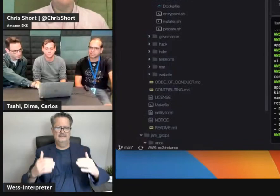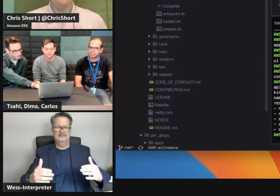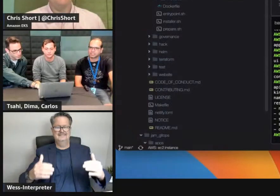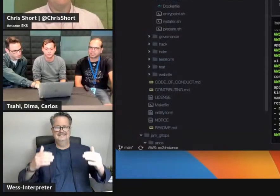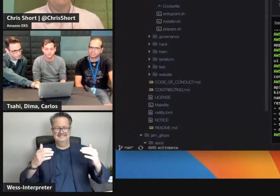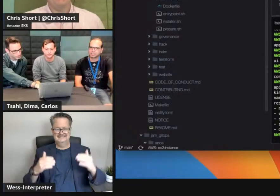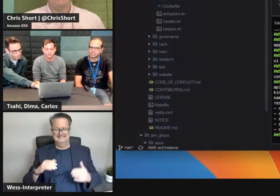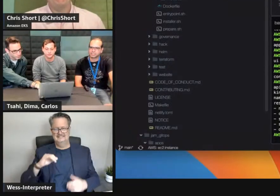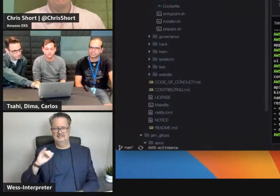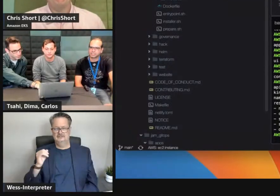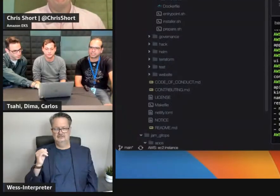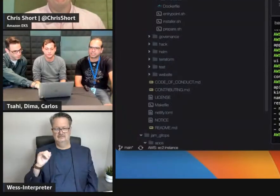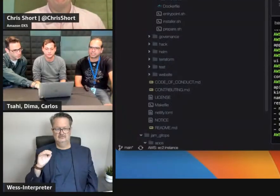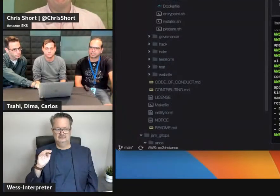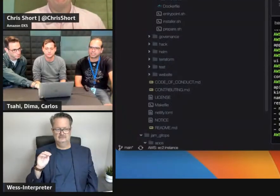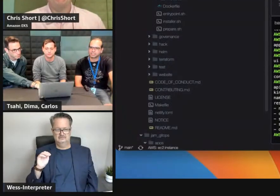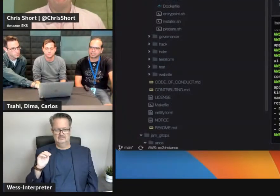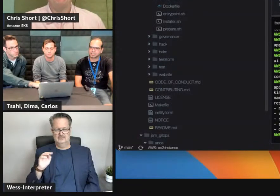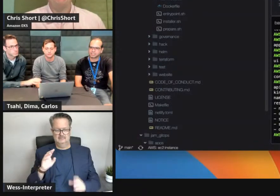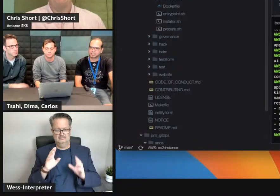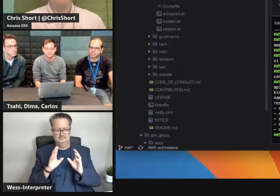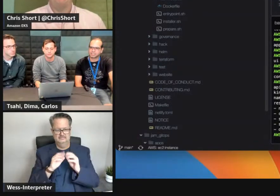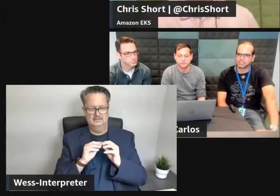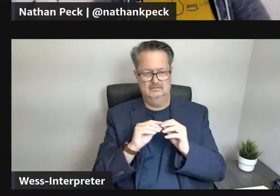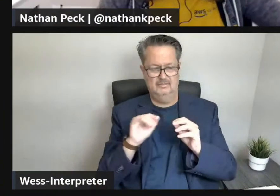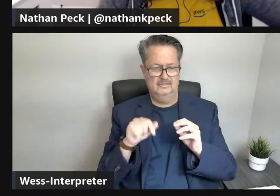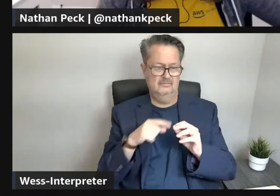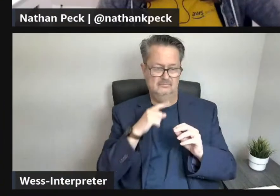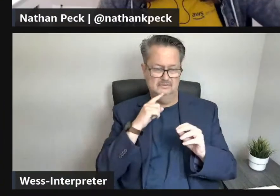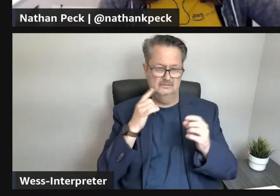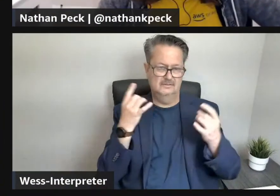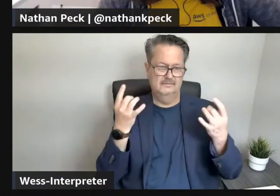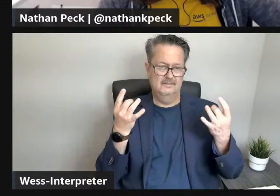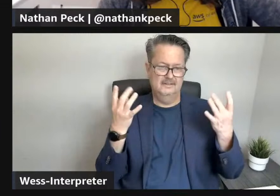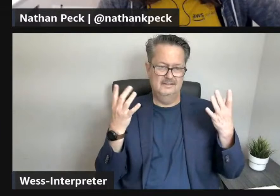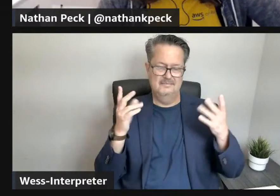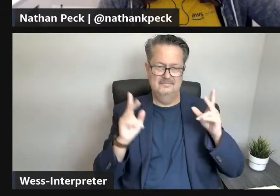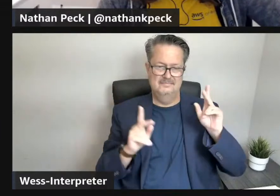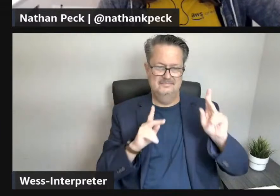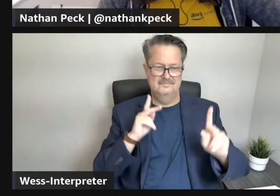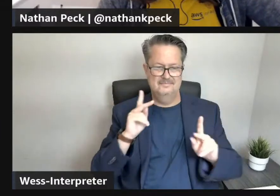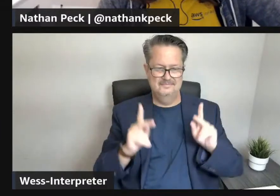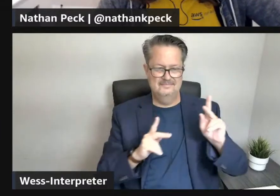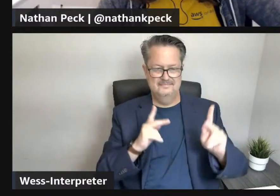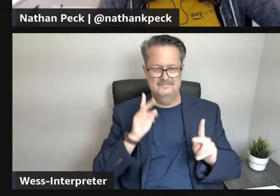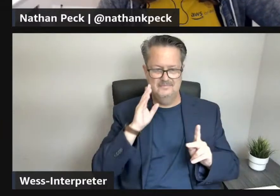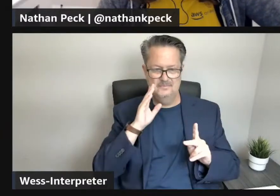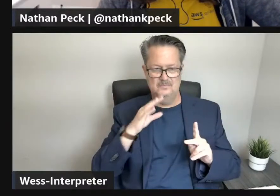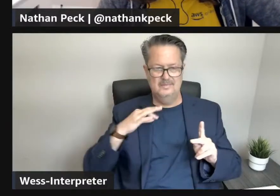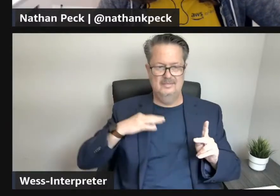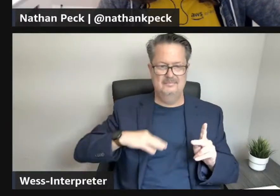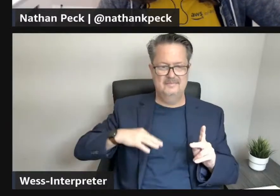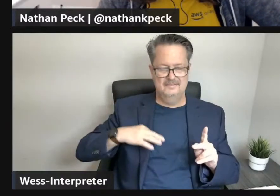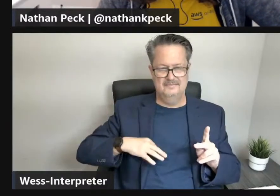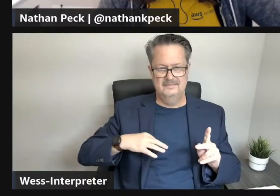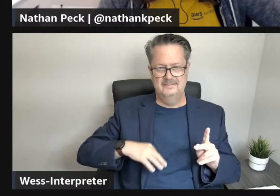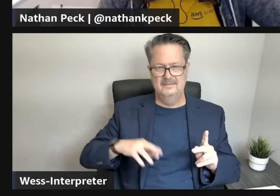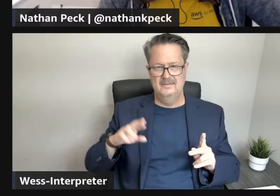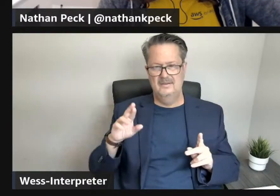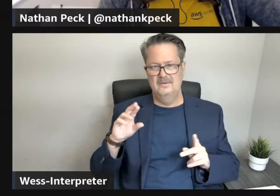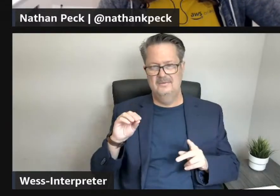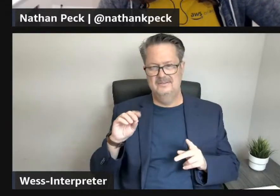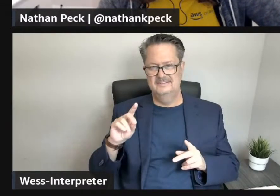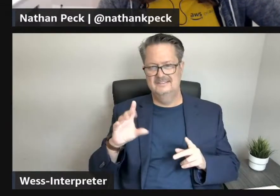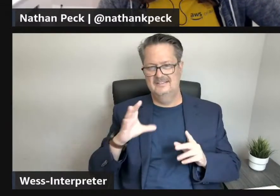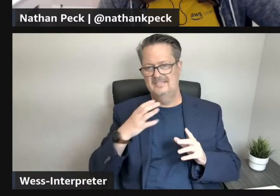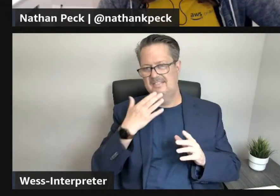session at this point, but this was fantastic, and I think people are really going to benefit from trying out Argo CD, and thanks for showing us